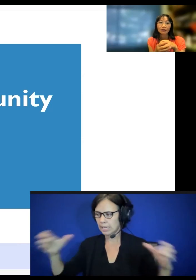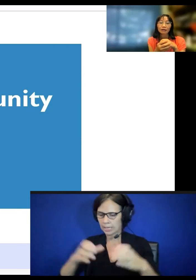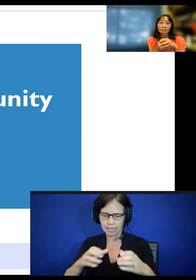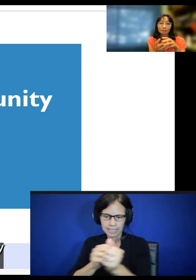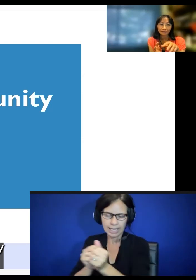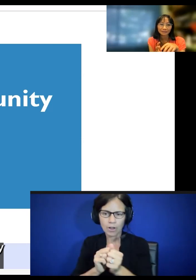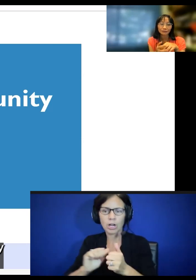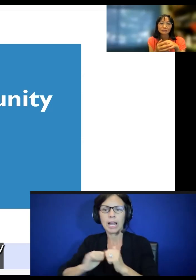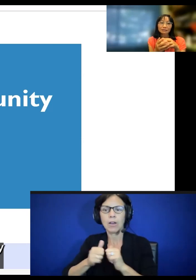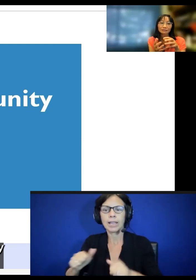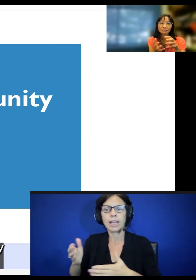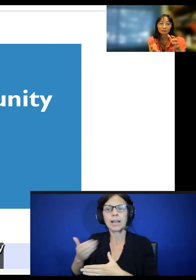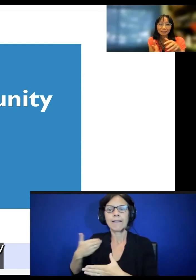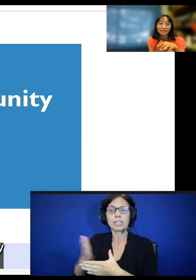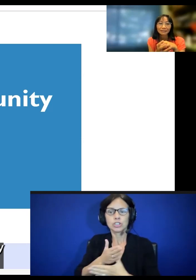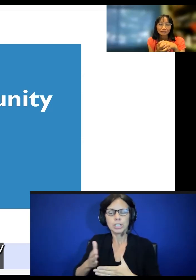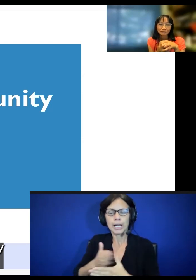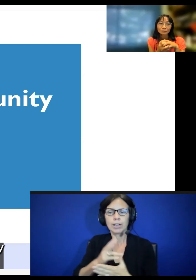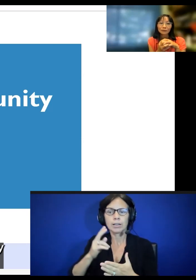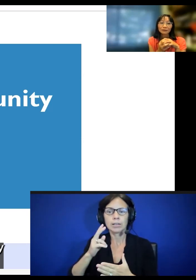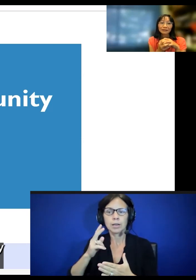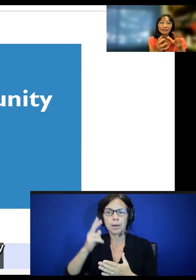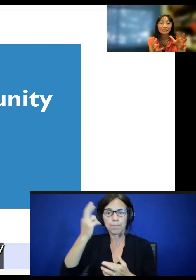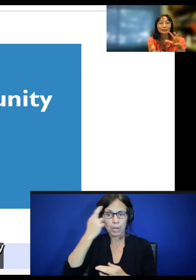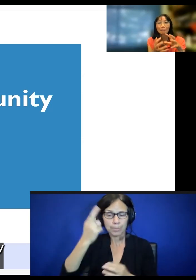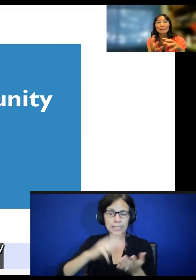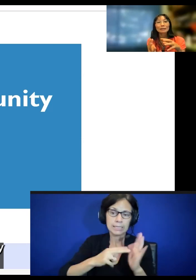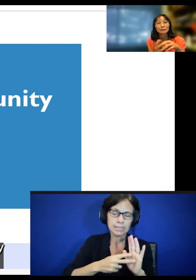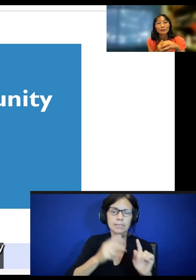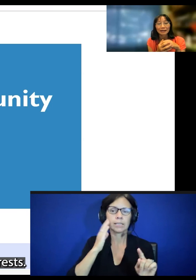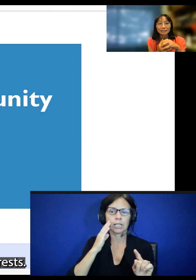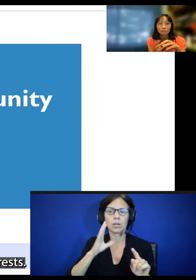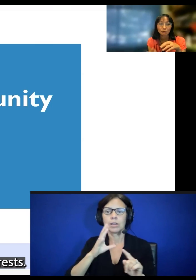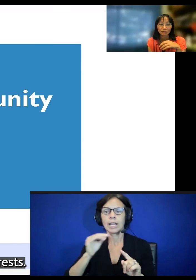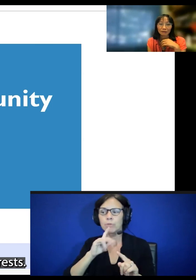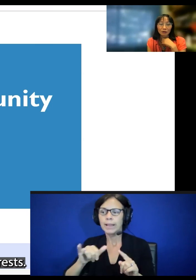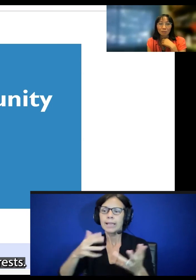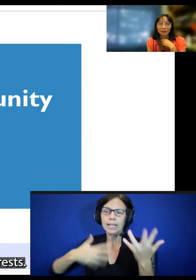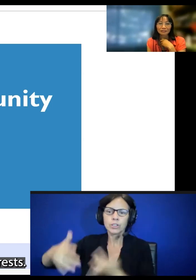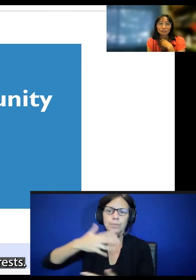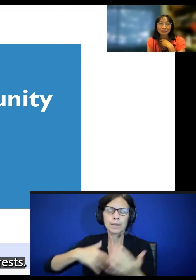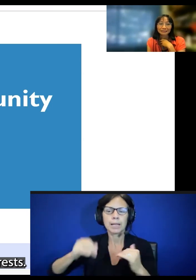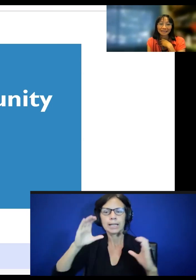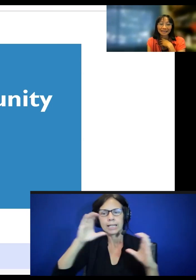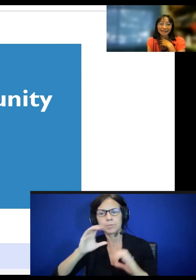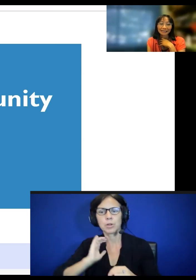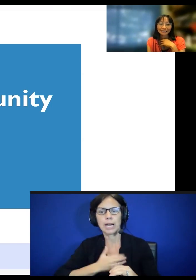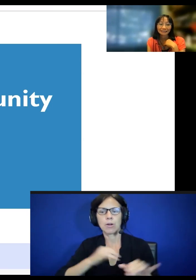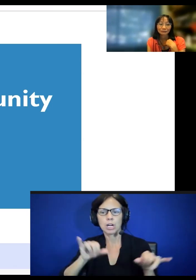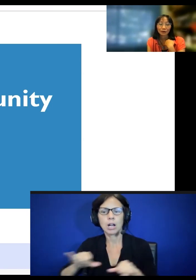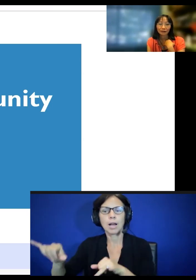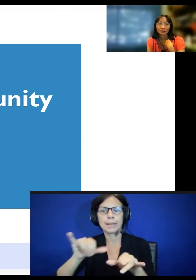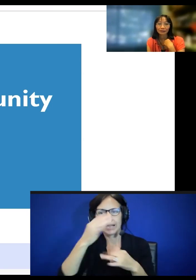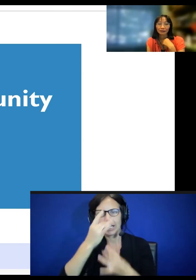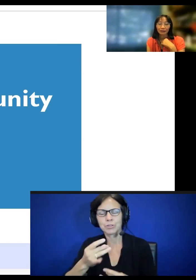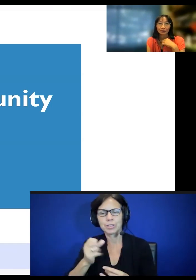shared purpose versus community to really intermingle and explore our common interest. And I think